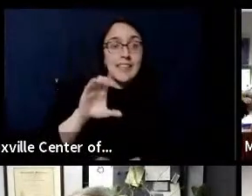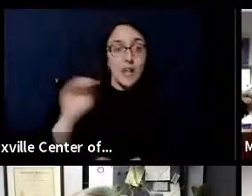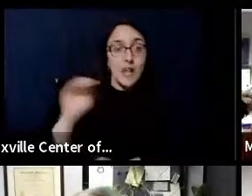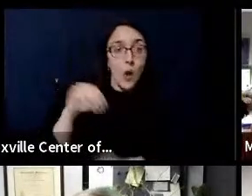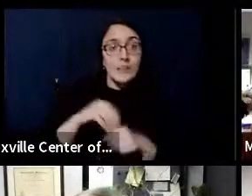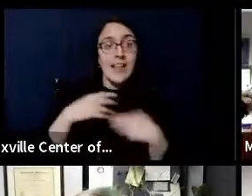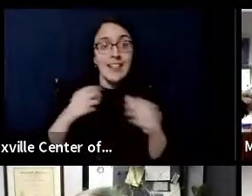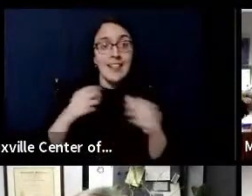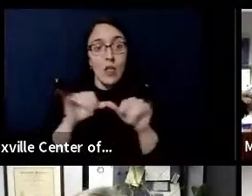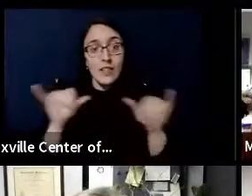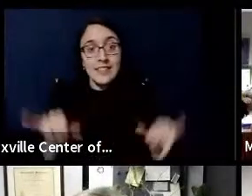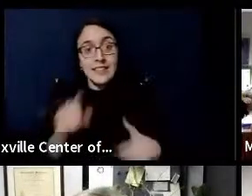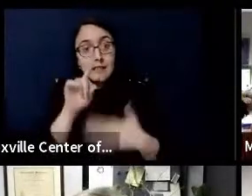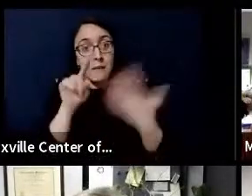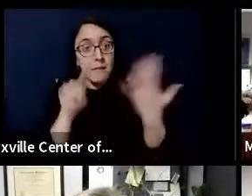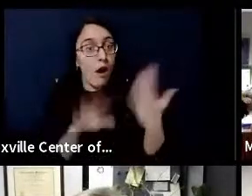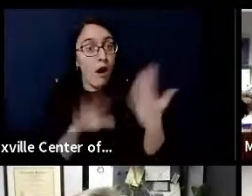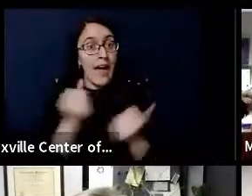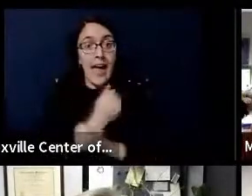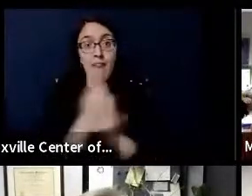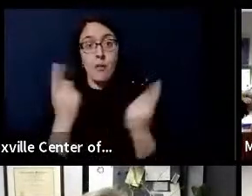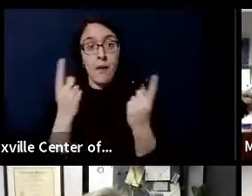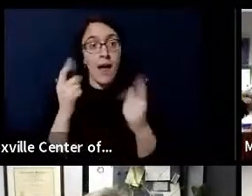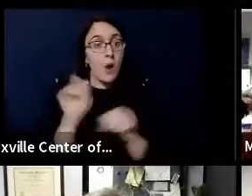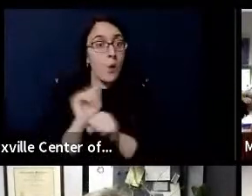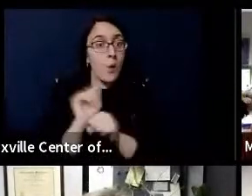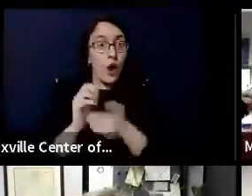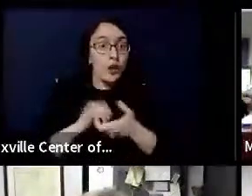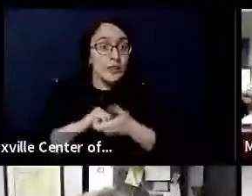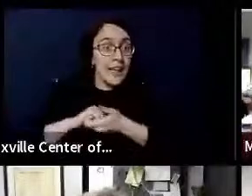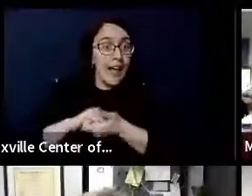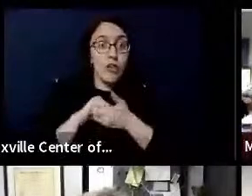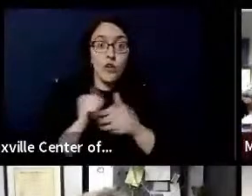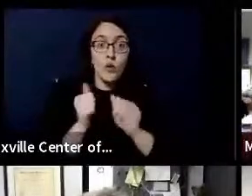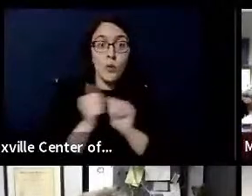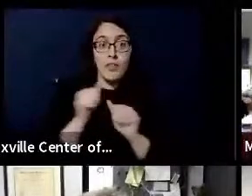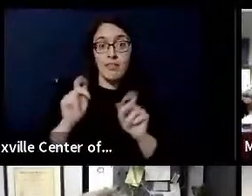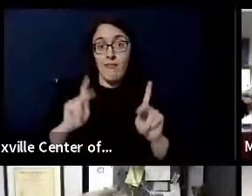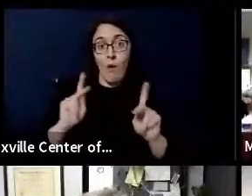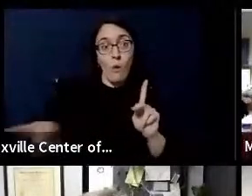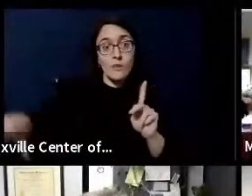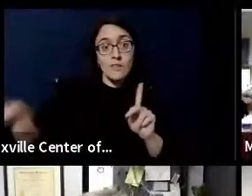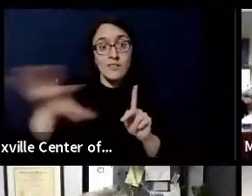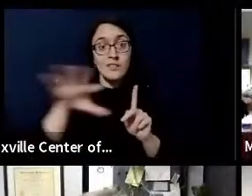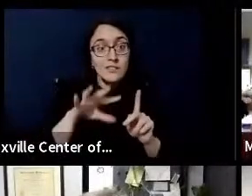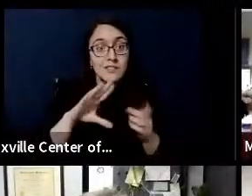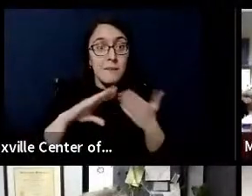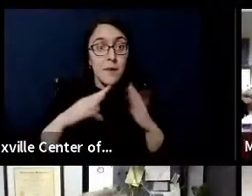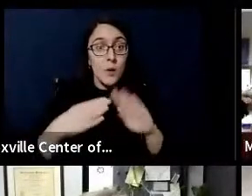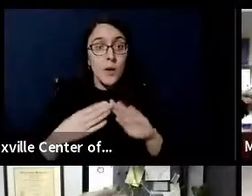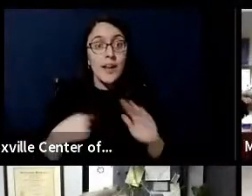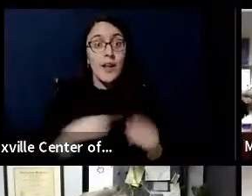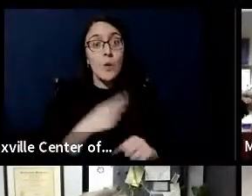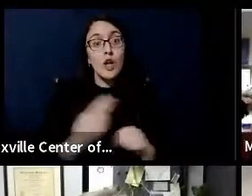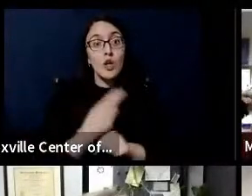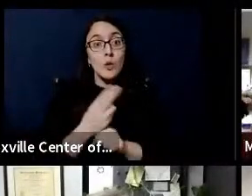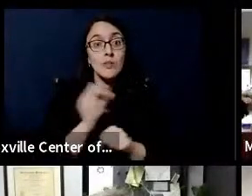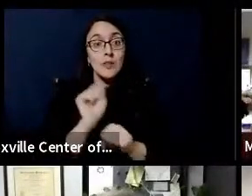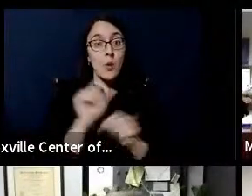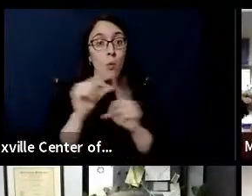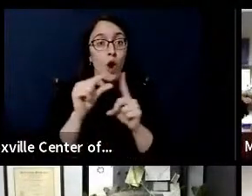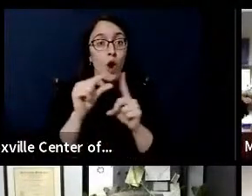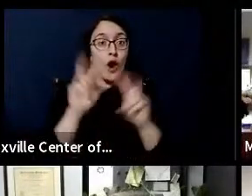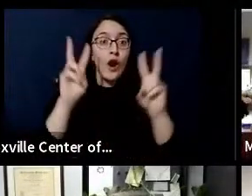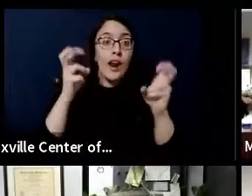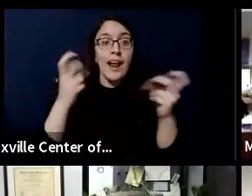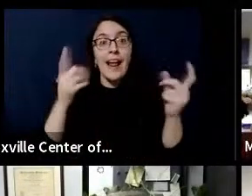Sturdivant, the ability to work together with these folks across the community. We use the word unprecedented a lot with